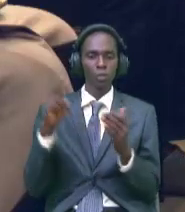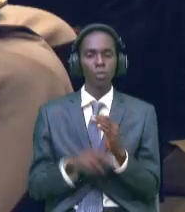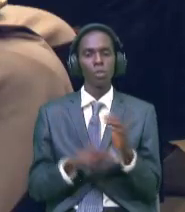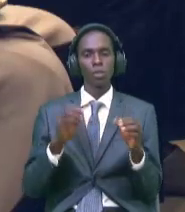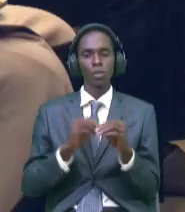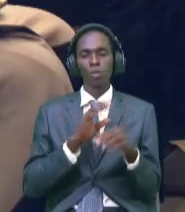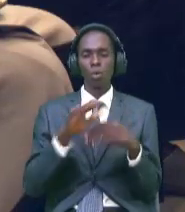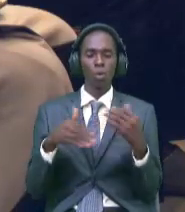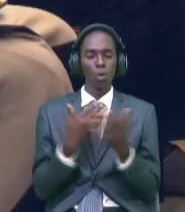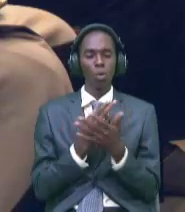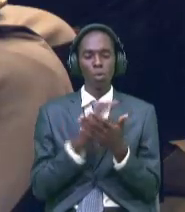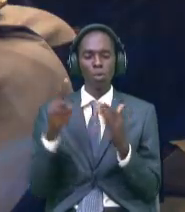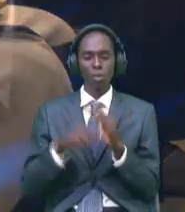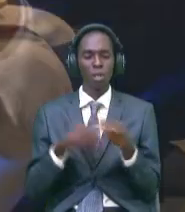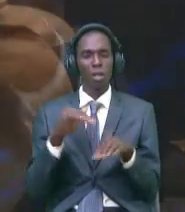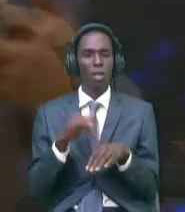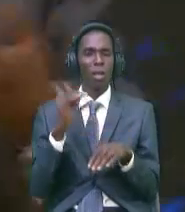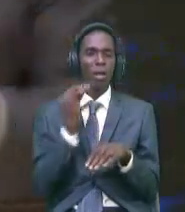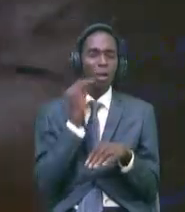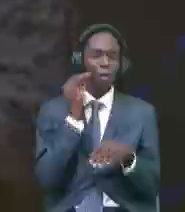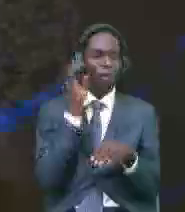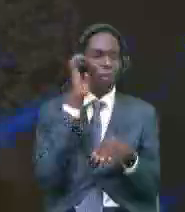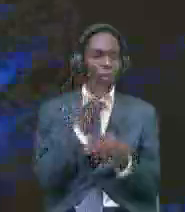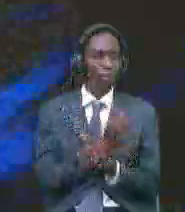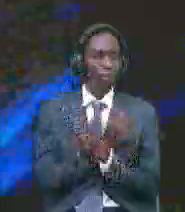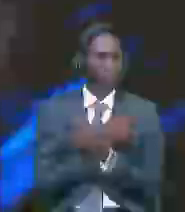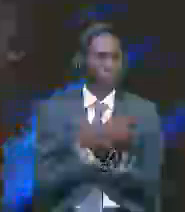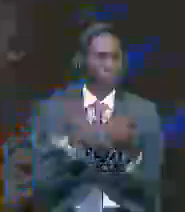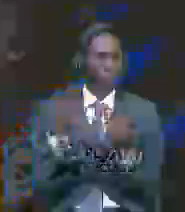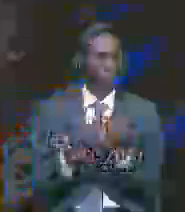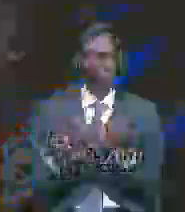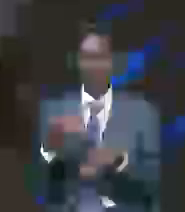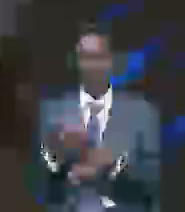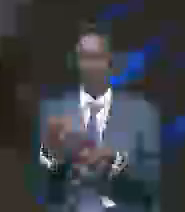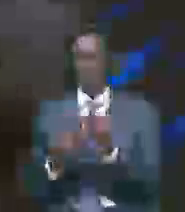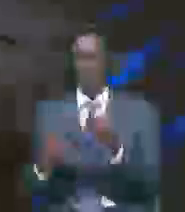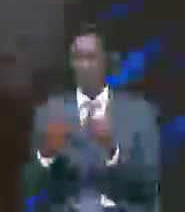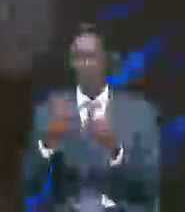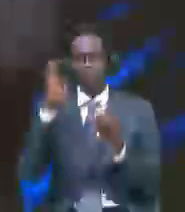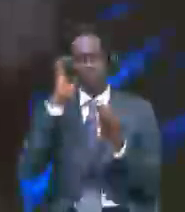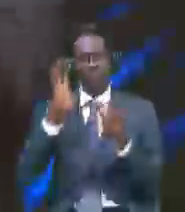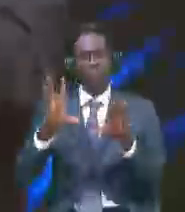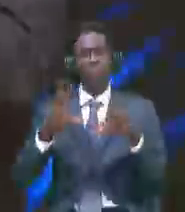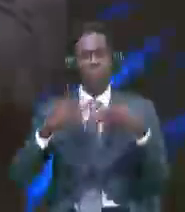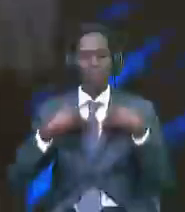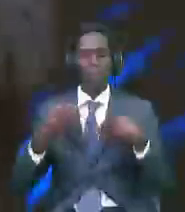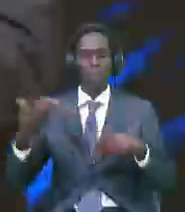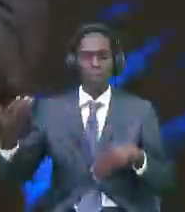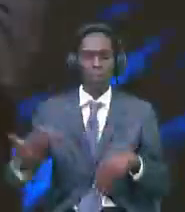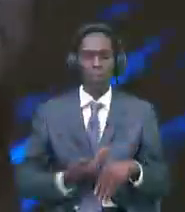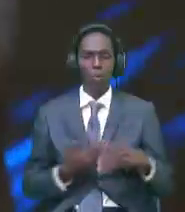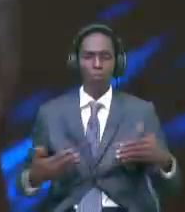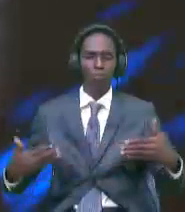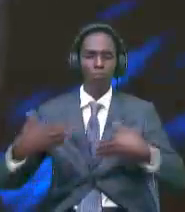He cherishes holiness. He embraces holiness. He lives in holiness. That is the